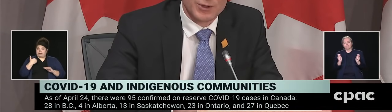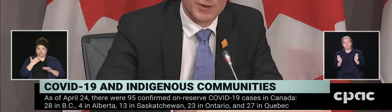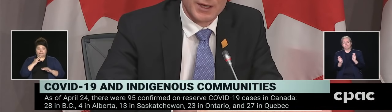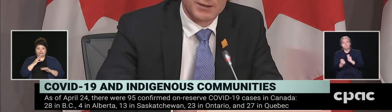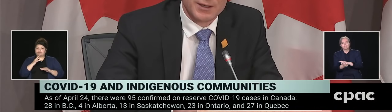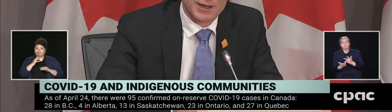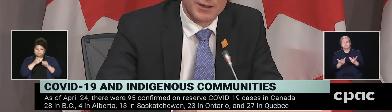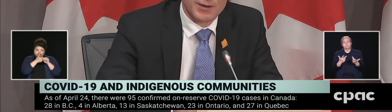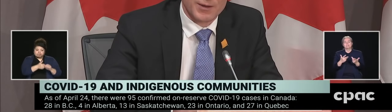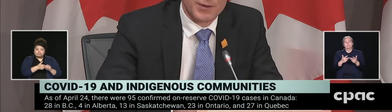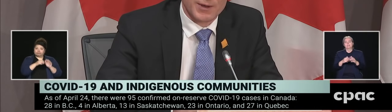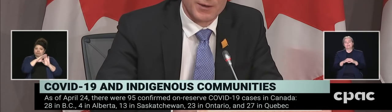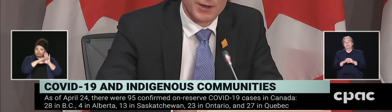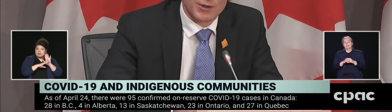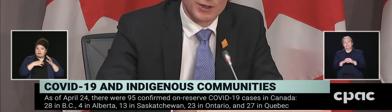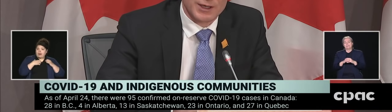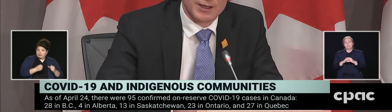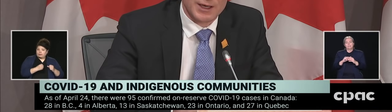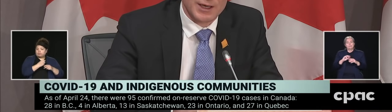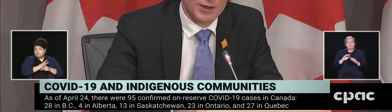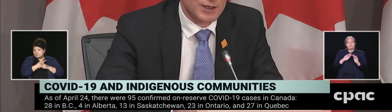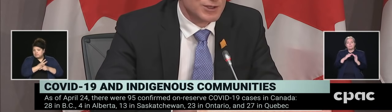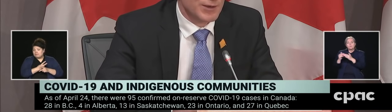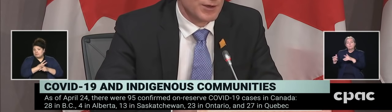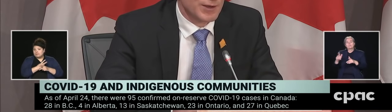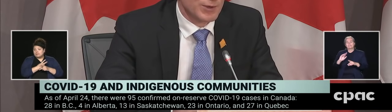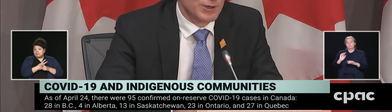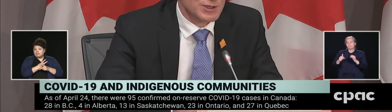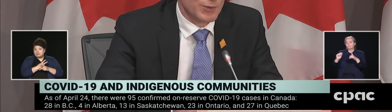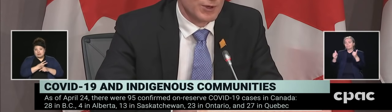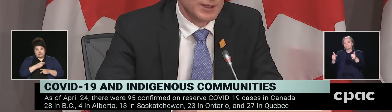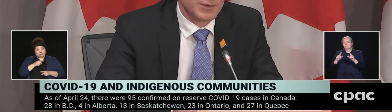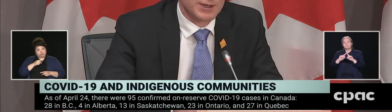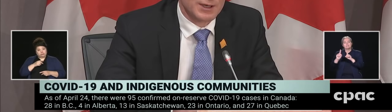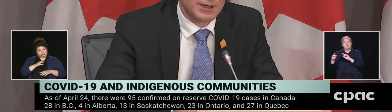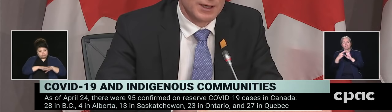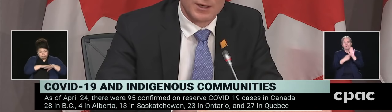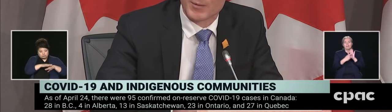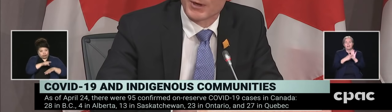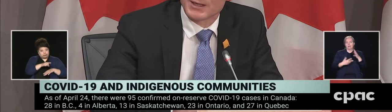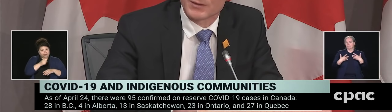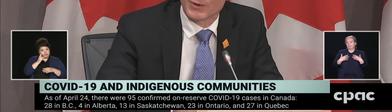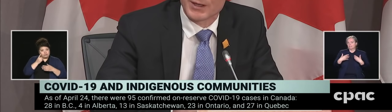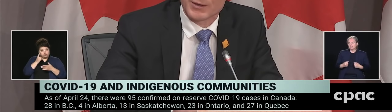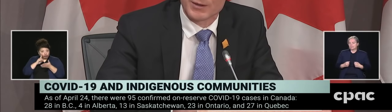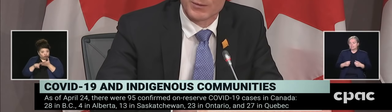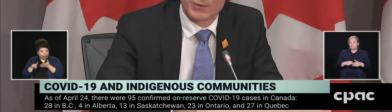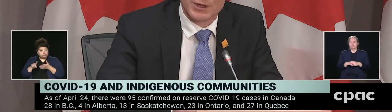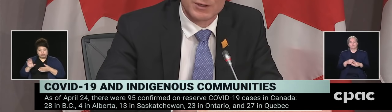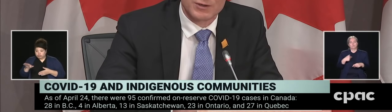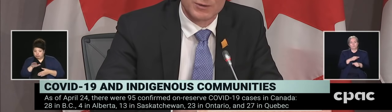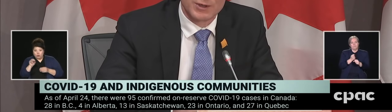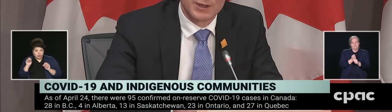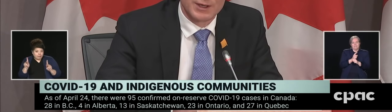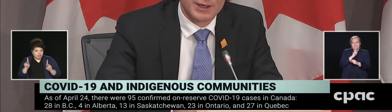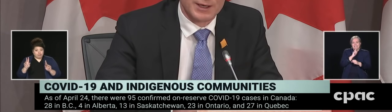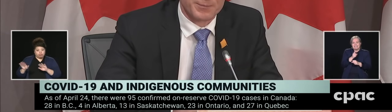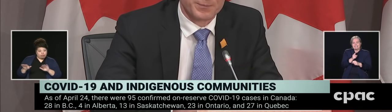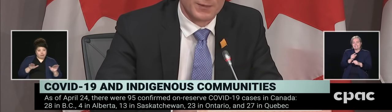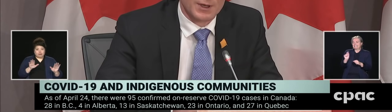make sure that they are looking in on each other and that we are supporting them in a comprehensive way that we need to